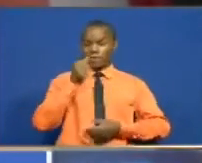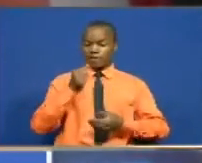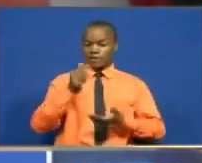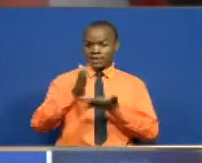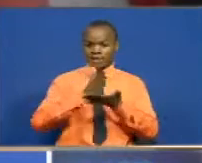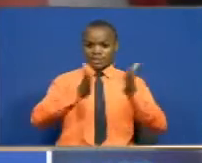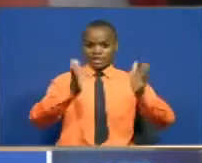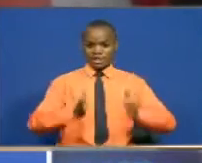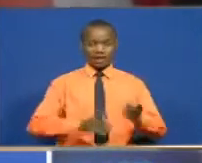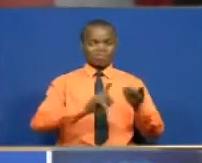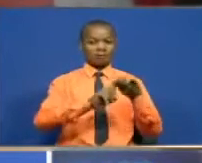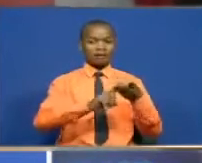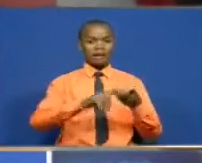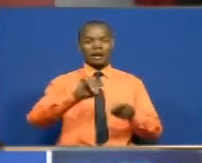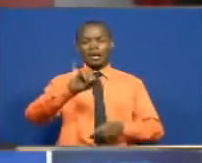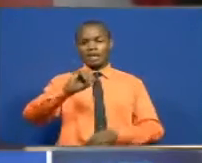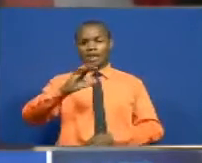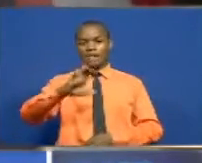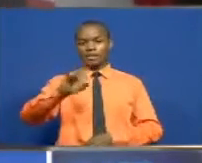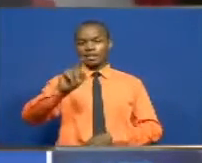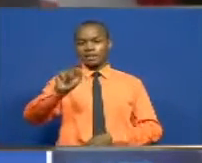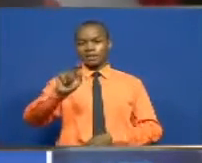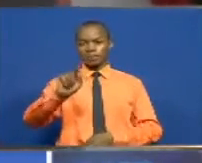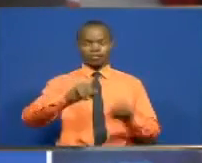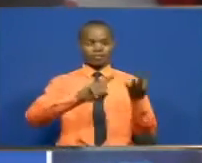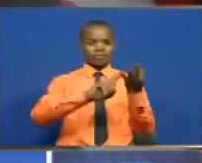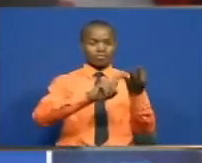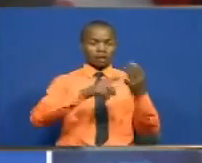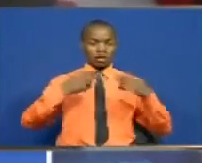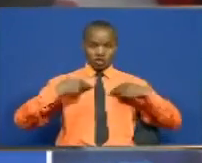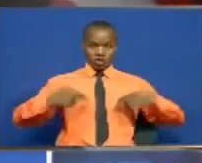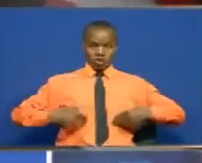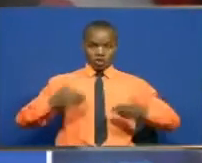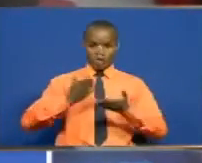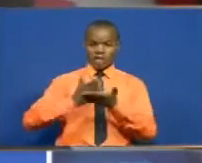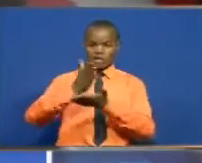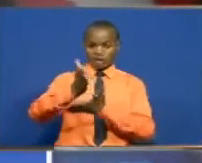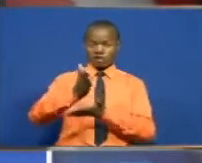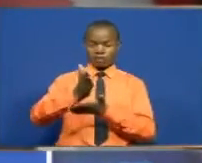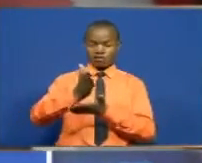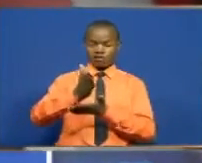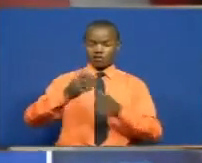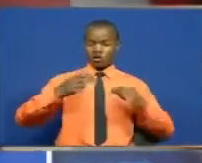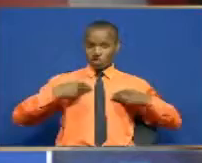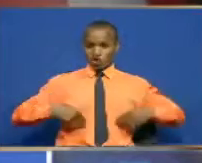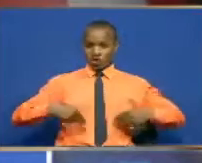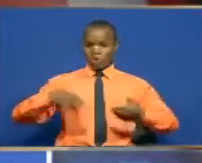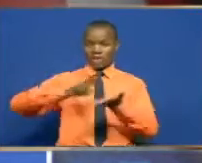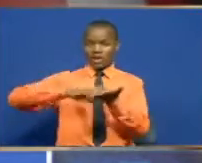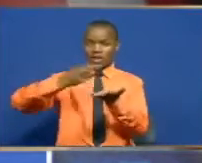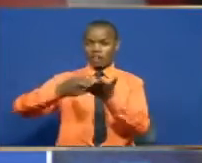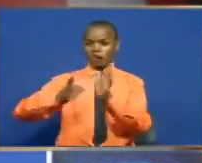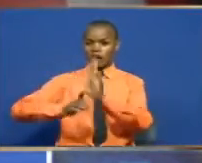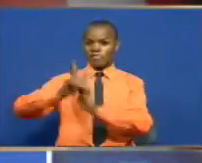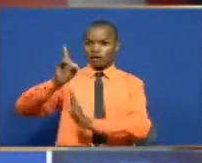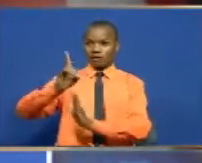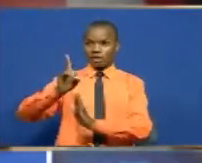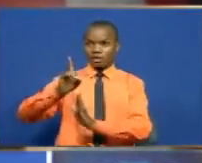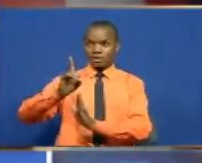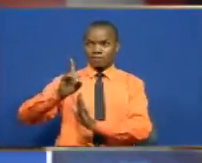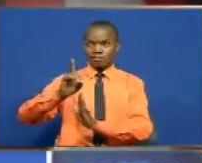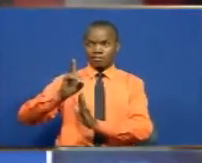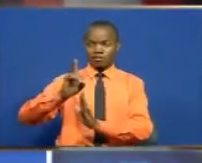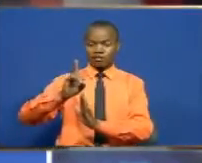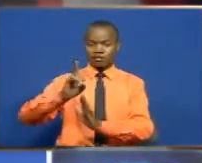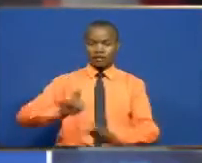ICT; third, human resource development; fourth, policy